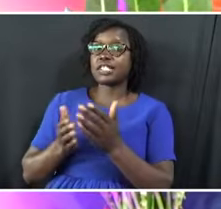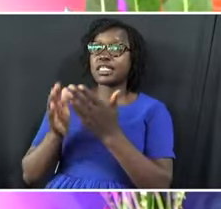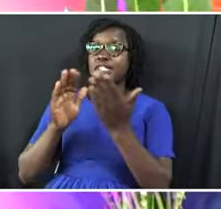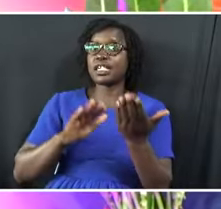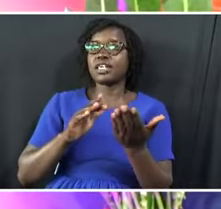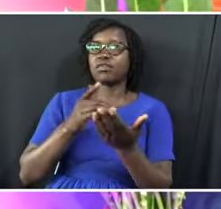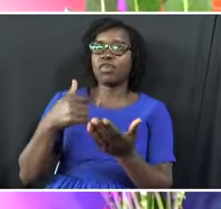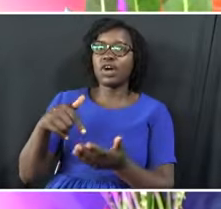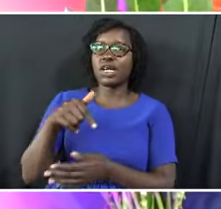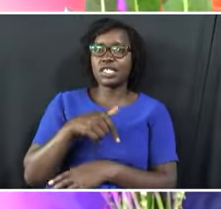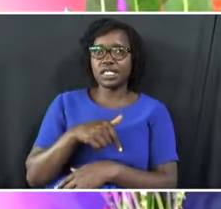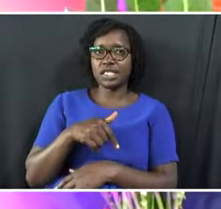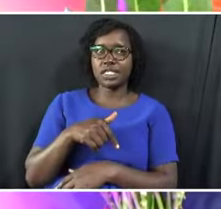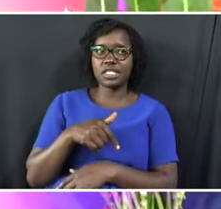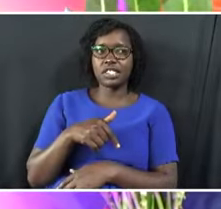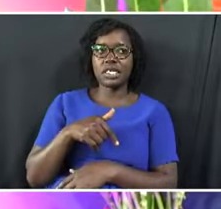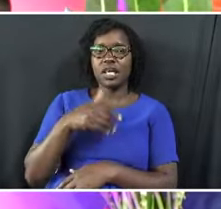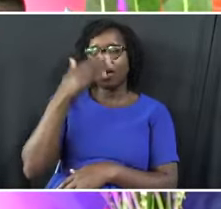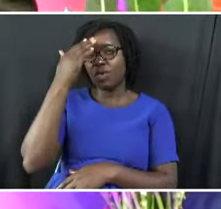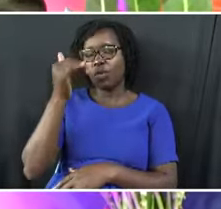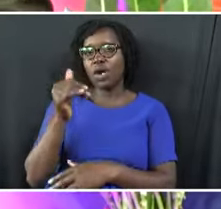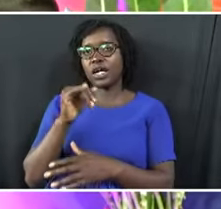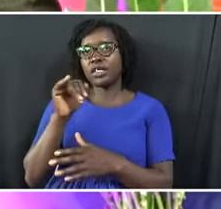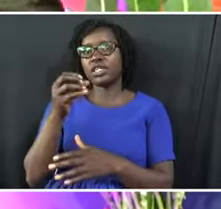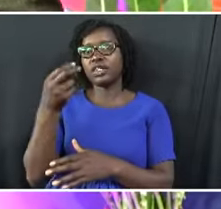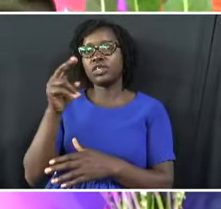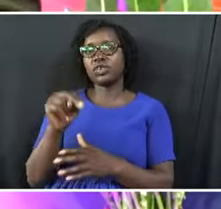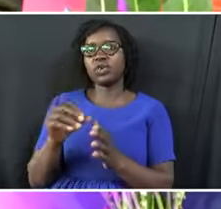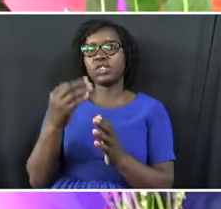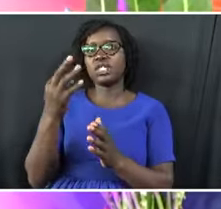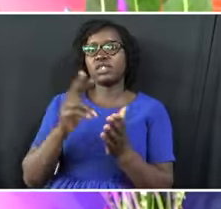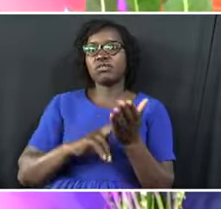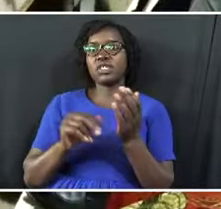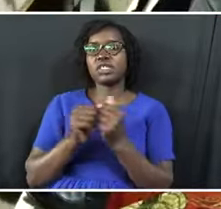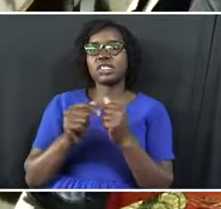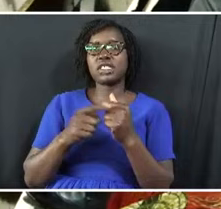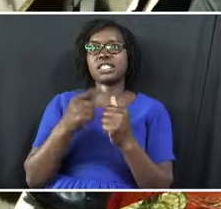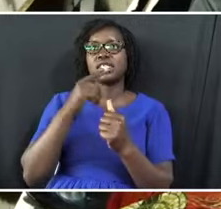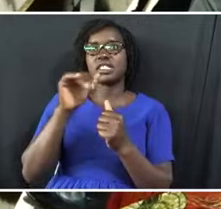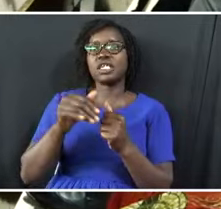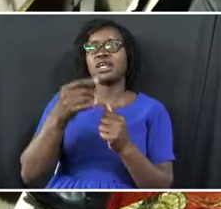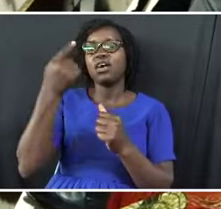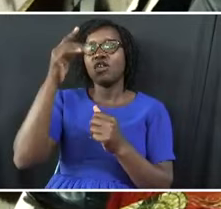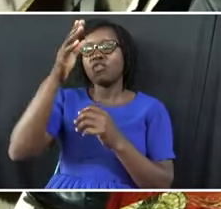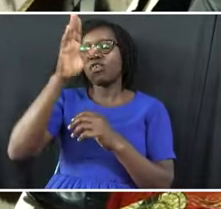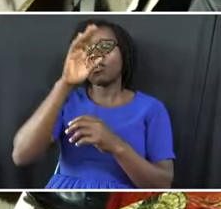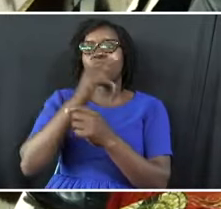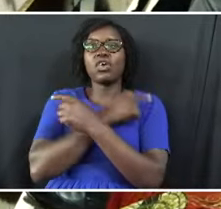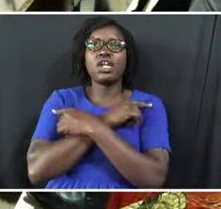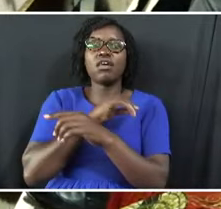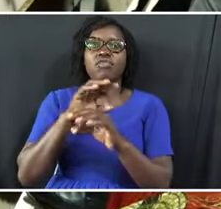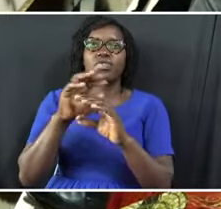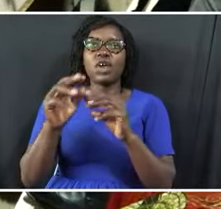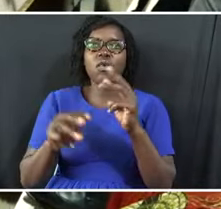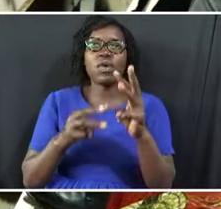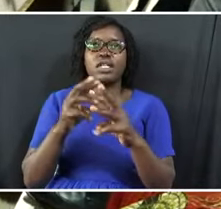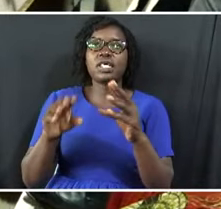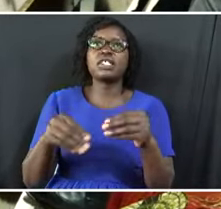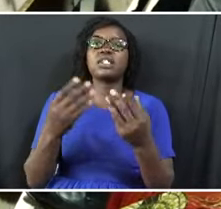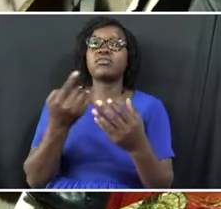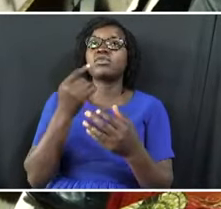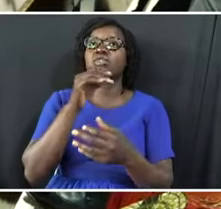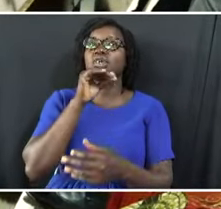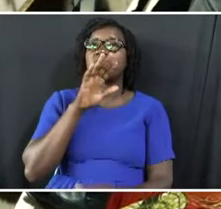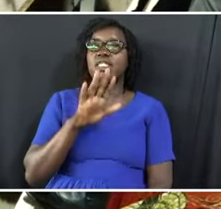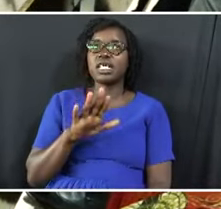for us. Because John 3:16 says that for God so loved the world that he gave his only begotten